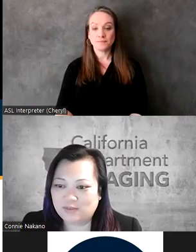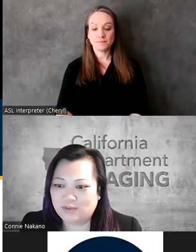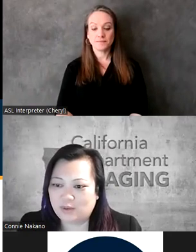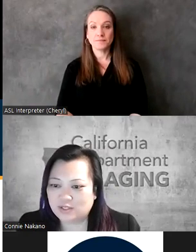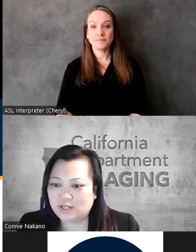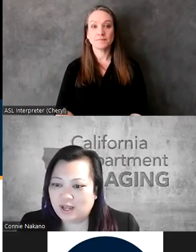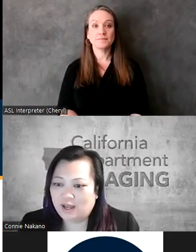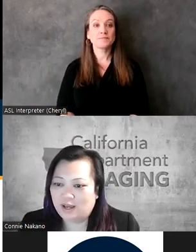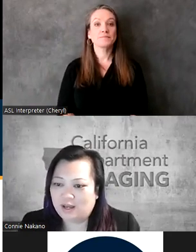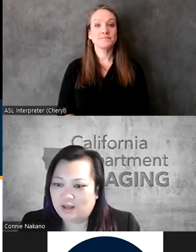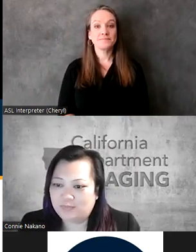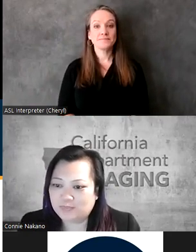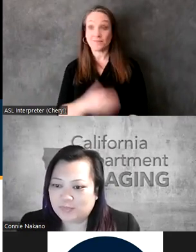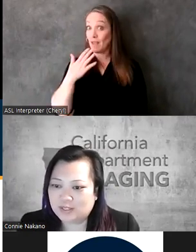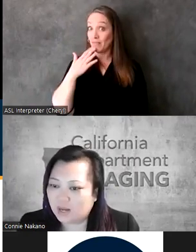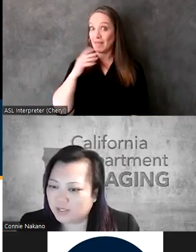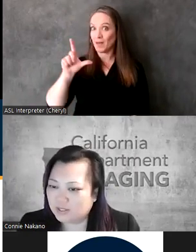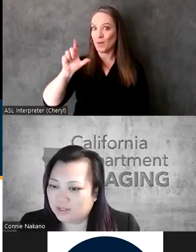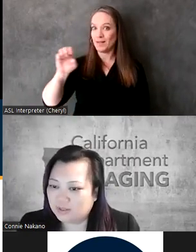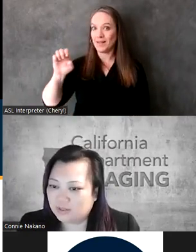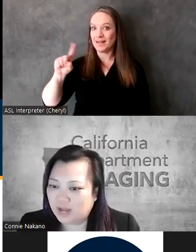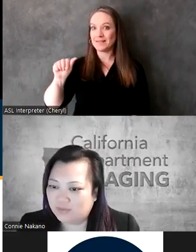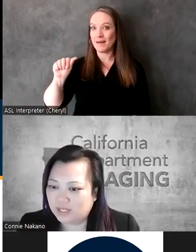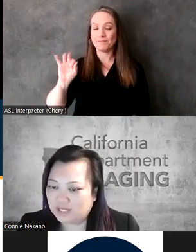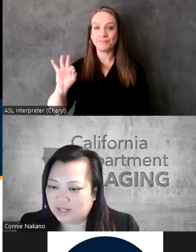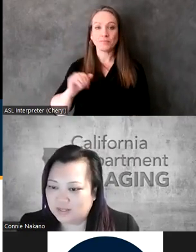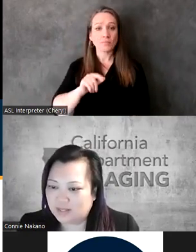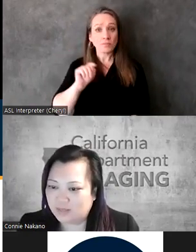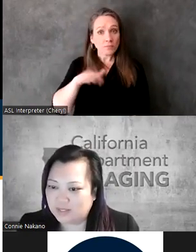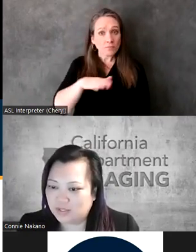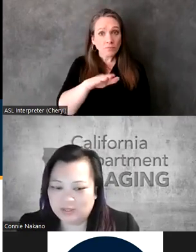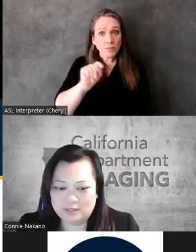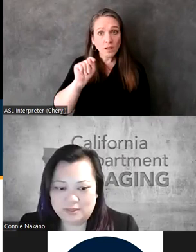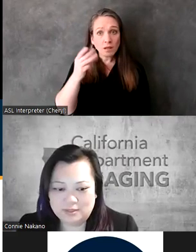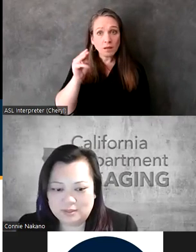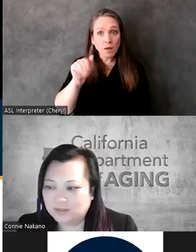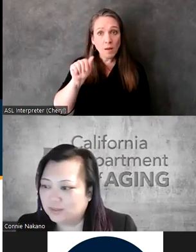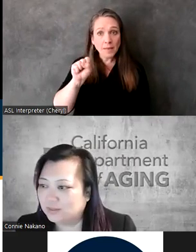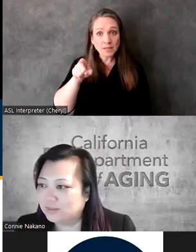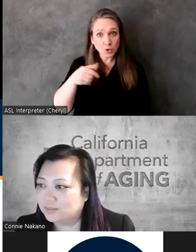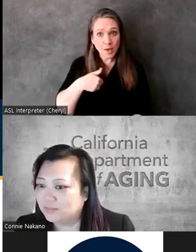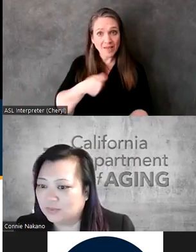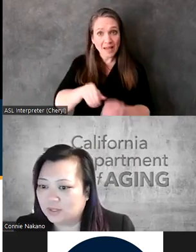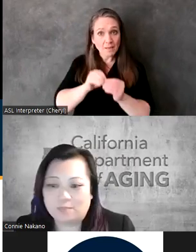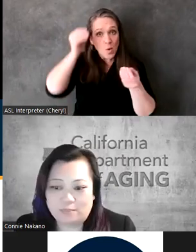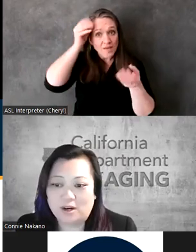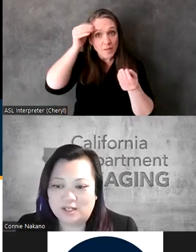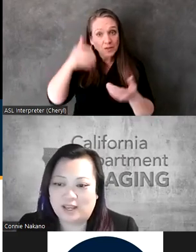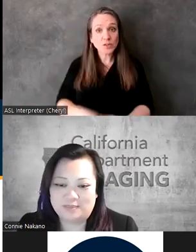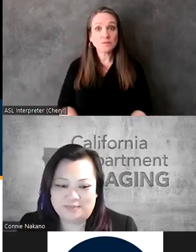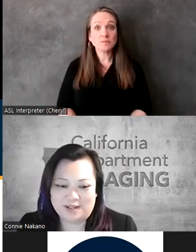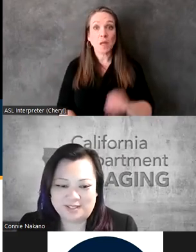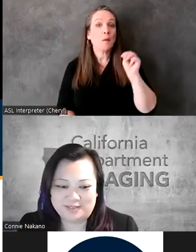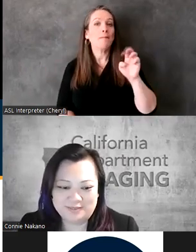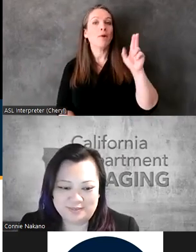Thank you, Lisa, for that question. Thomas, do you have any insights to that position? Connie, I can probably. Mark?